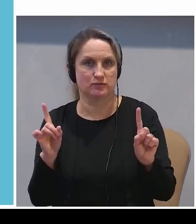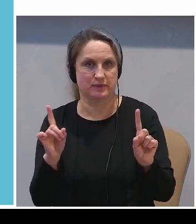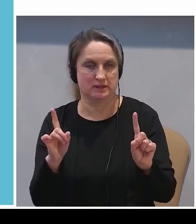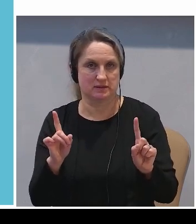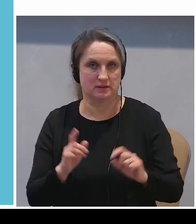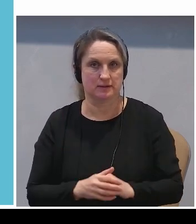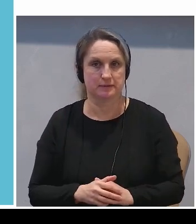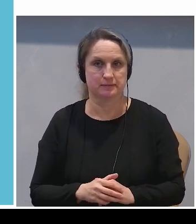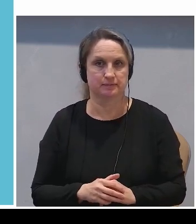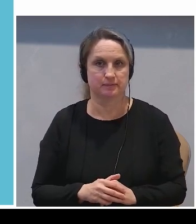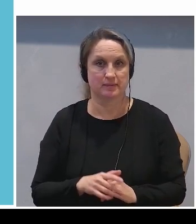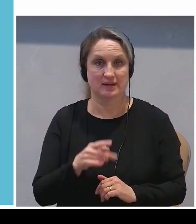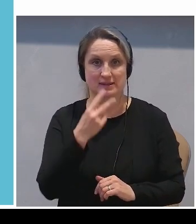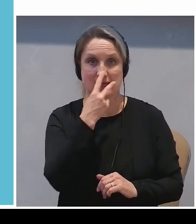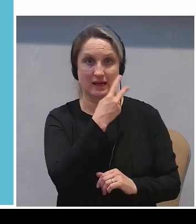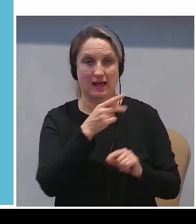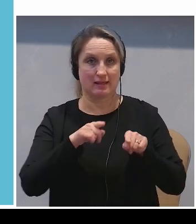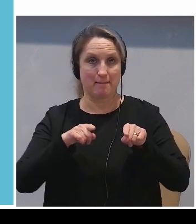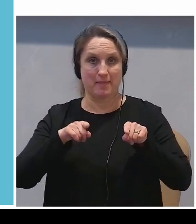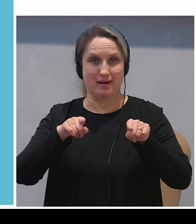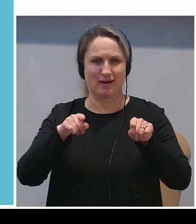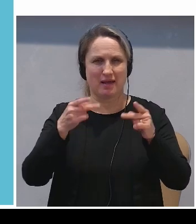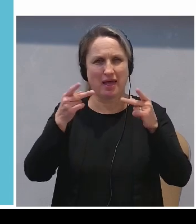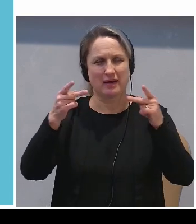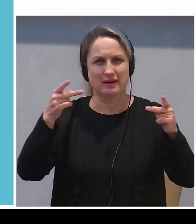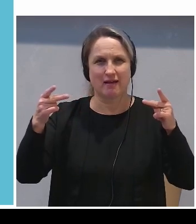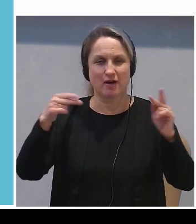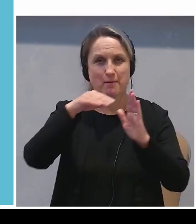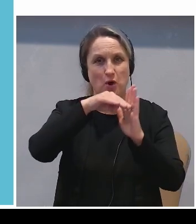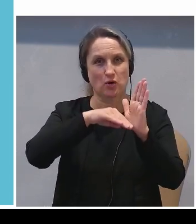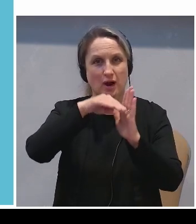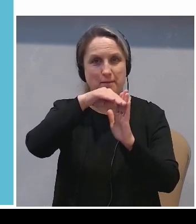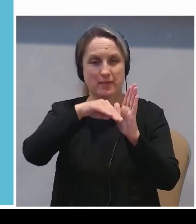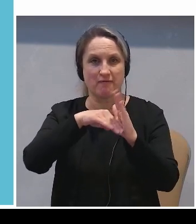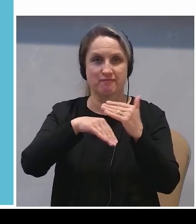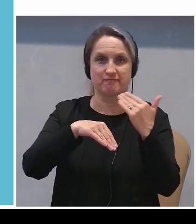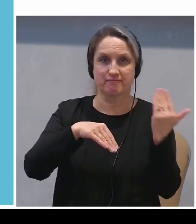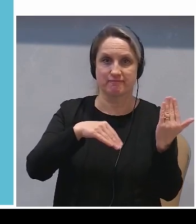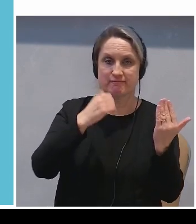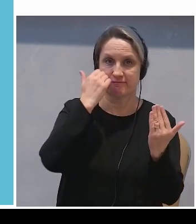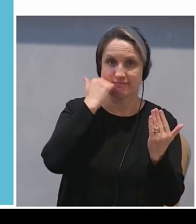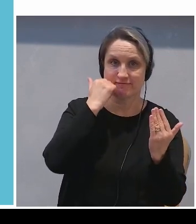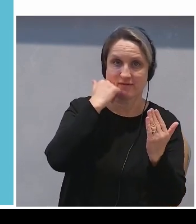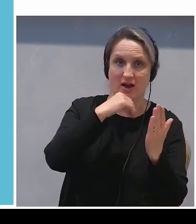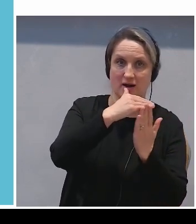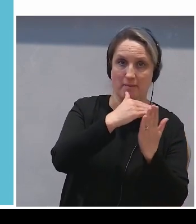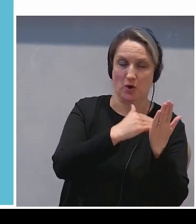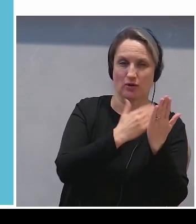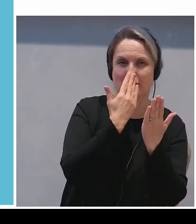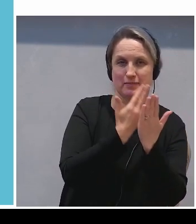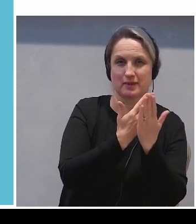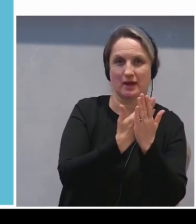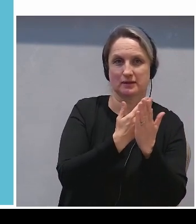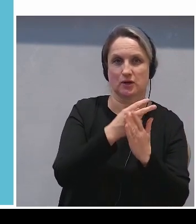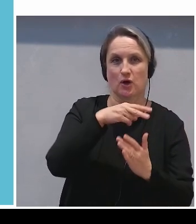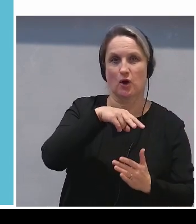programs. Maybe you are aware of some of them. The Horizon 2020 funded during several years in the past programs, research program